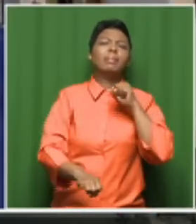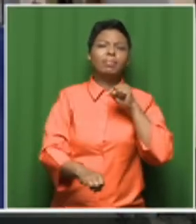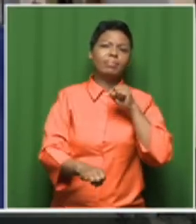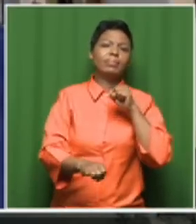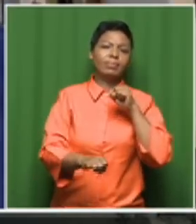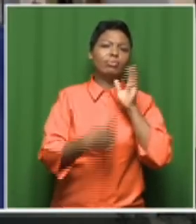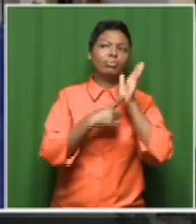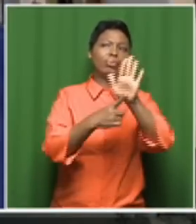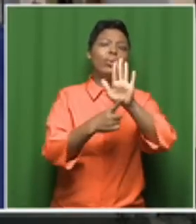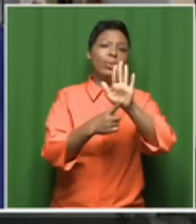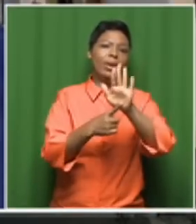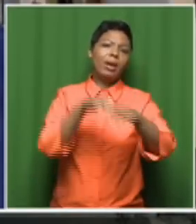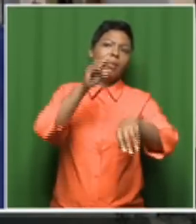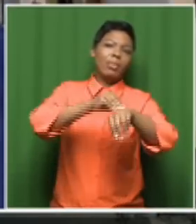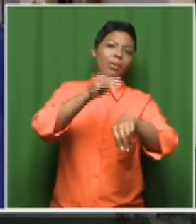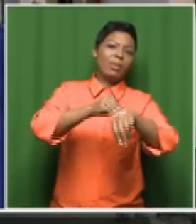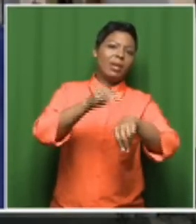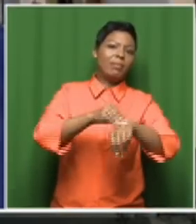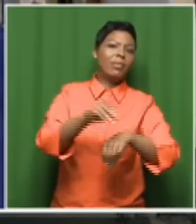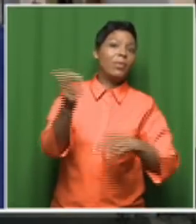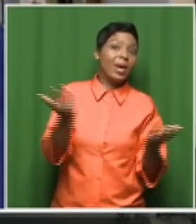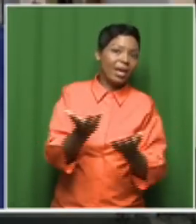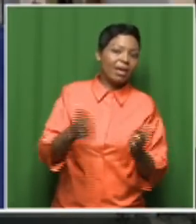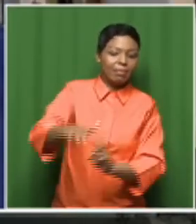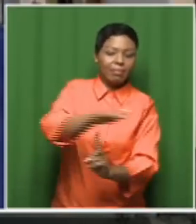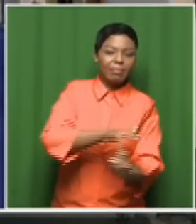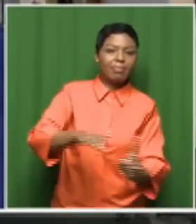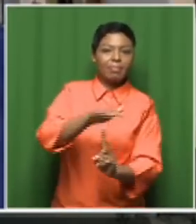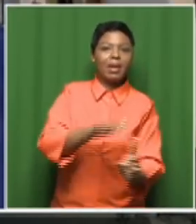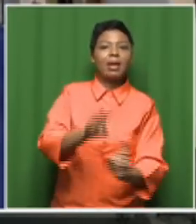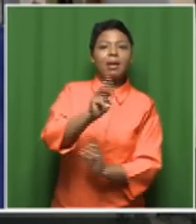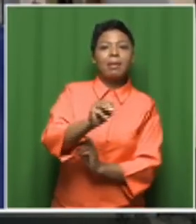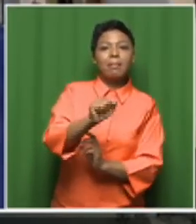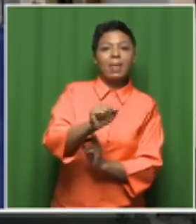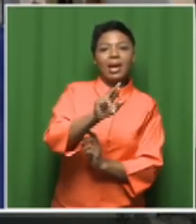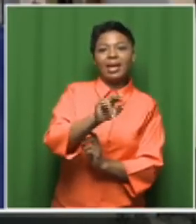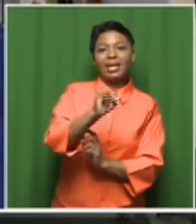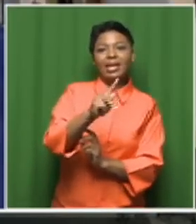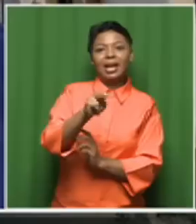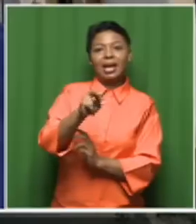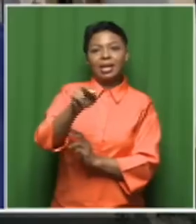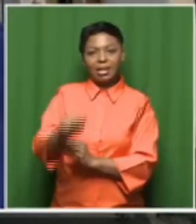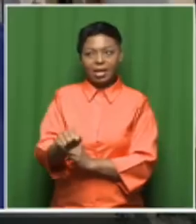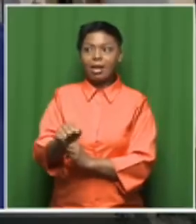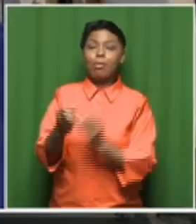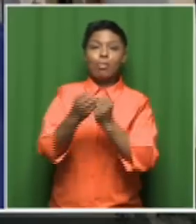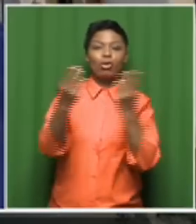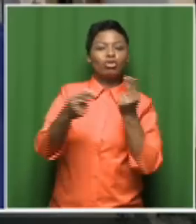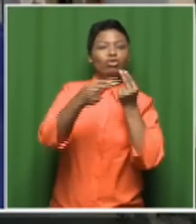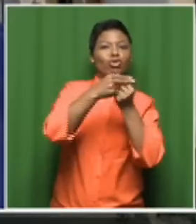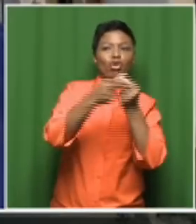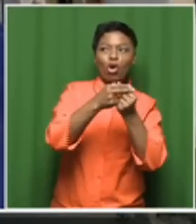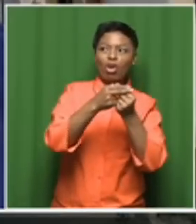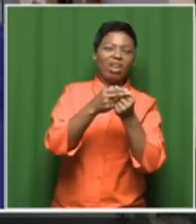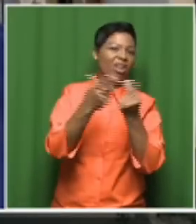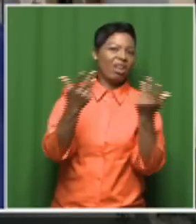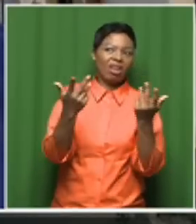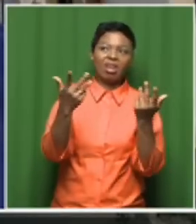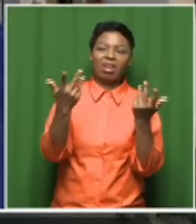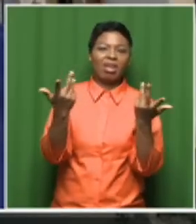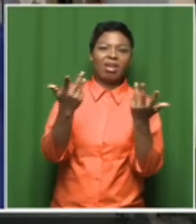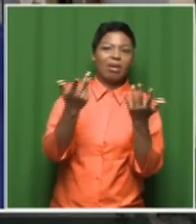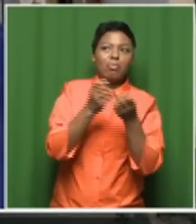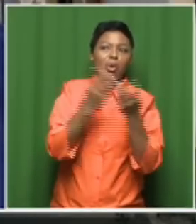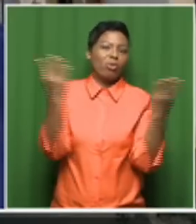is a problem was the Marikana tragedy, and where you saw unions just far too close to